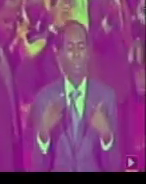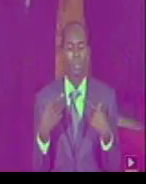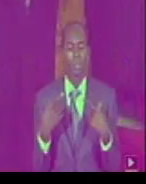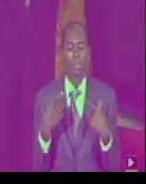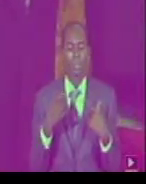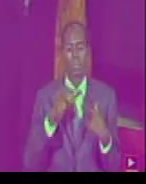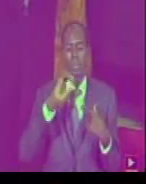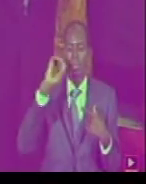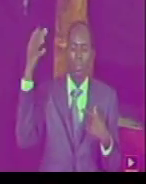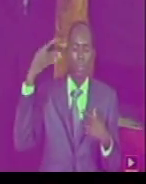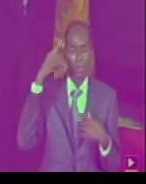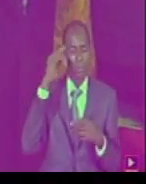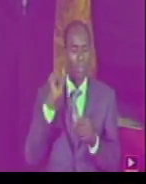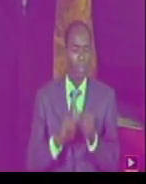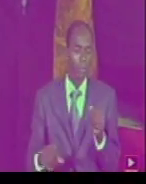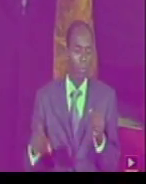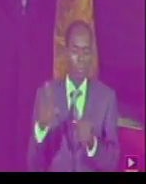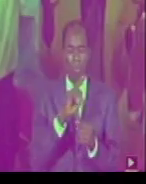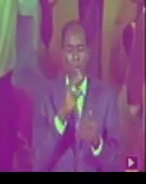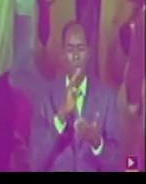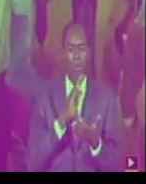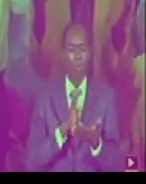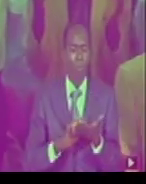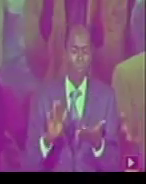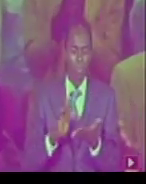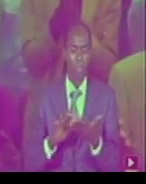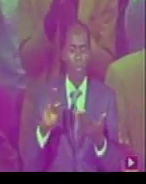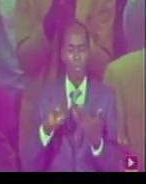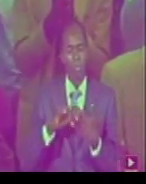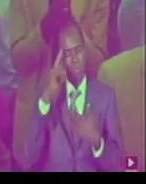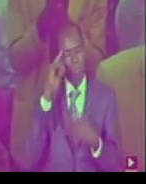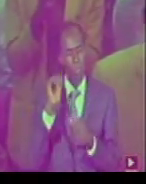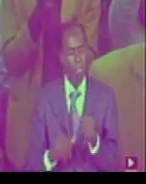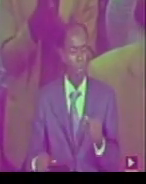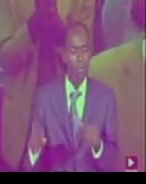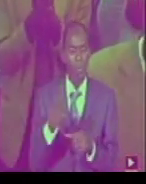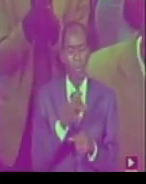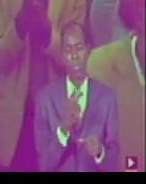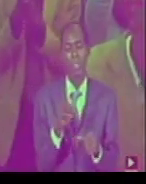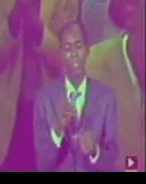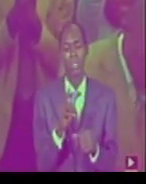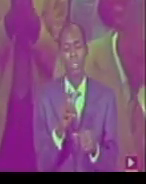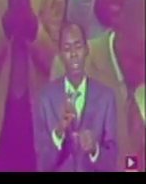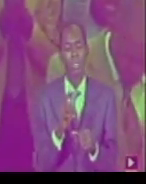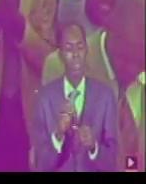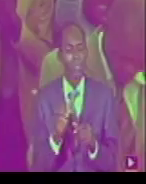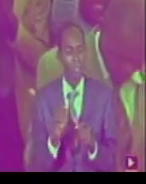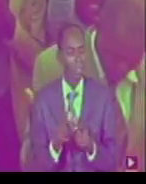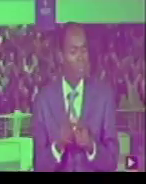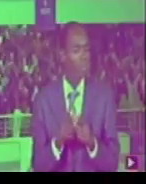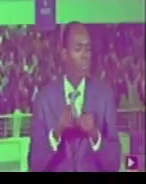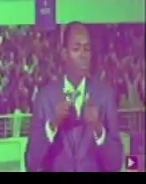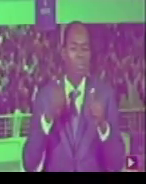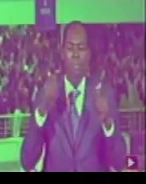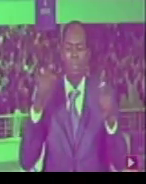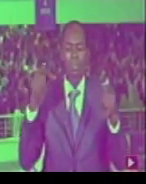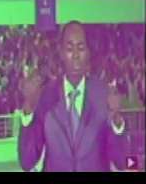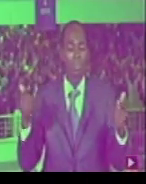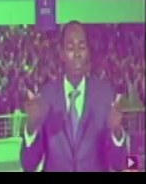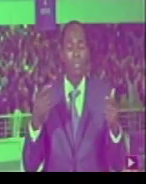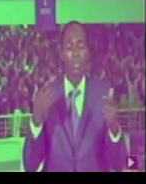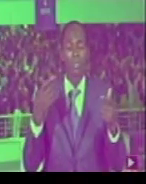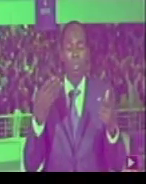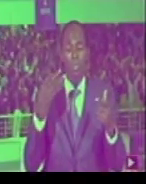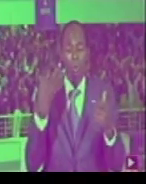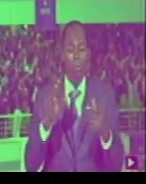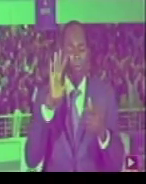everyone. Forgiveness for everyone. The tangible manifestation of your presence in every life